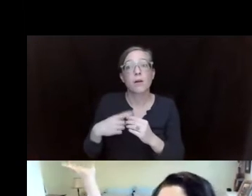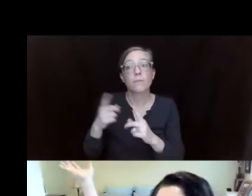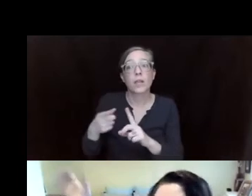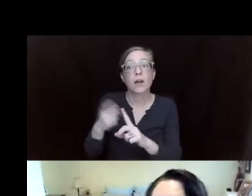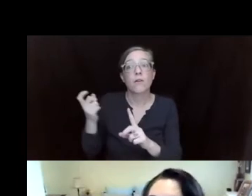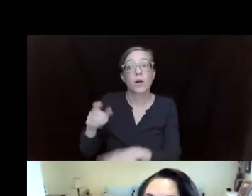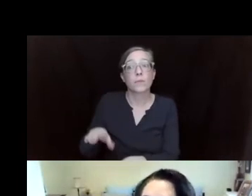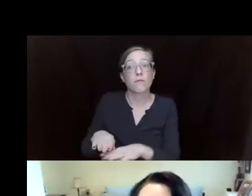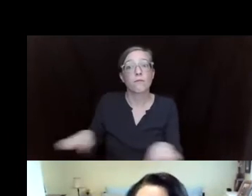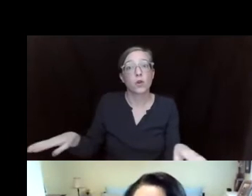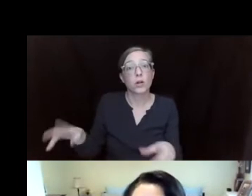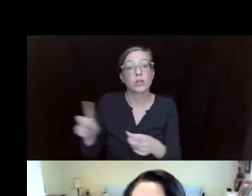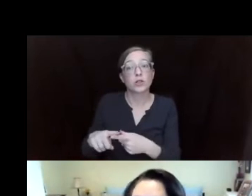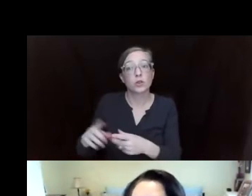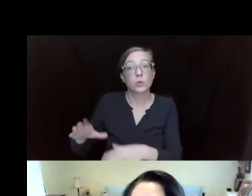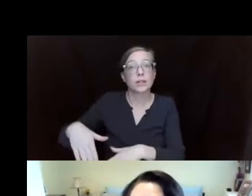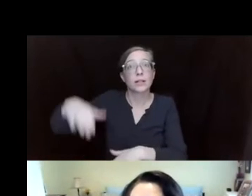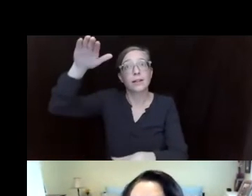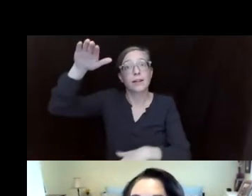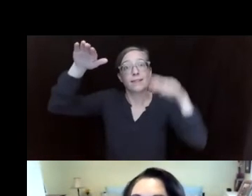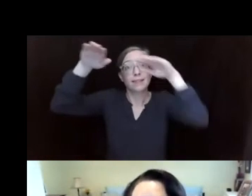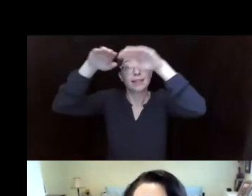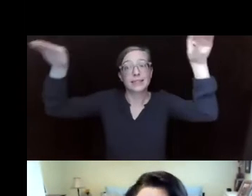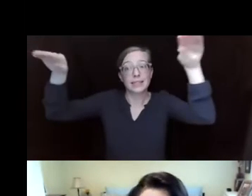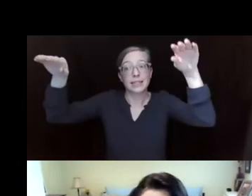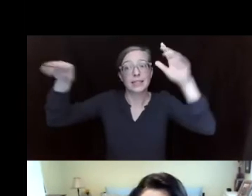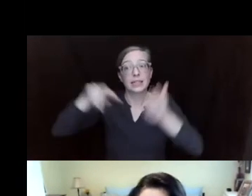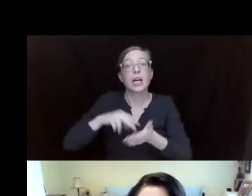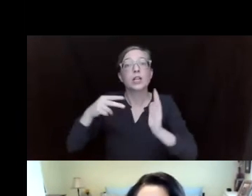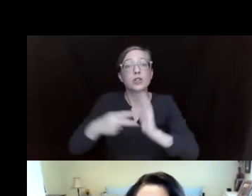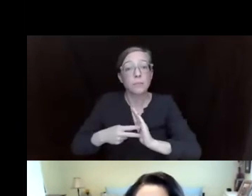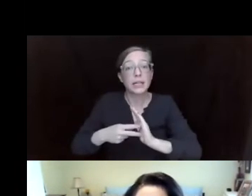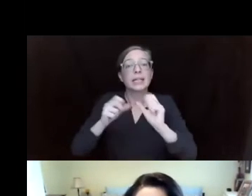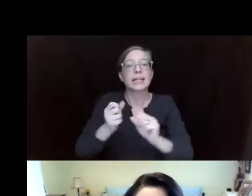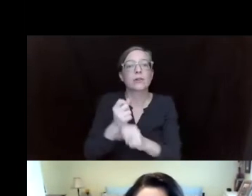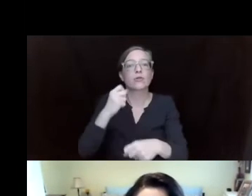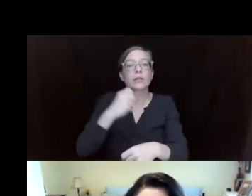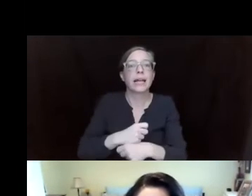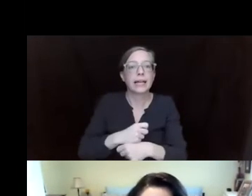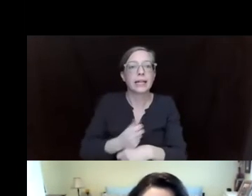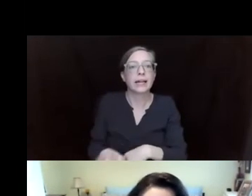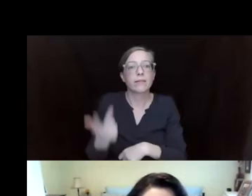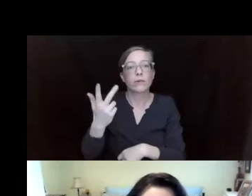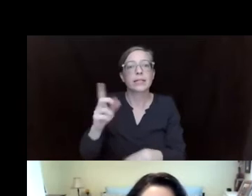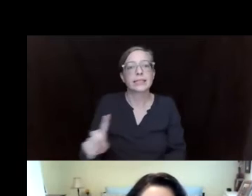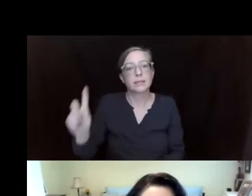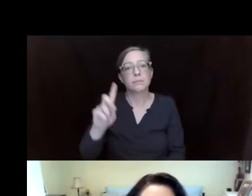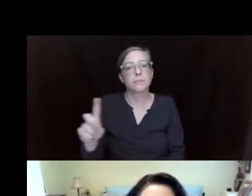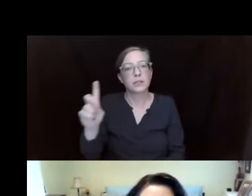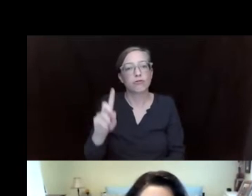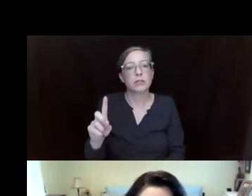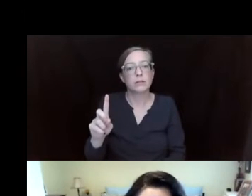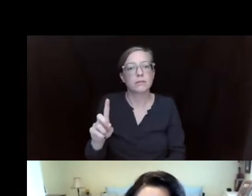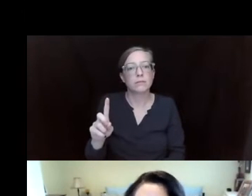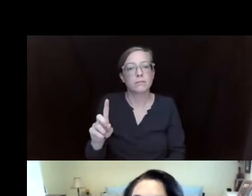the ceiling. So they can create a true three-dimensional effect. And what is happening is the following. Here,